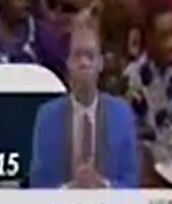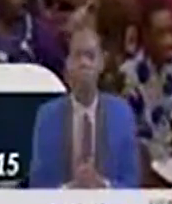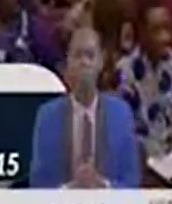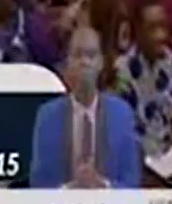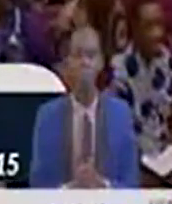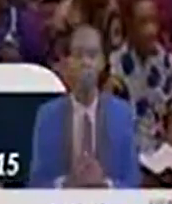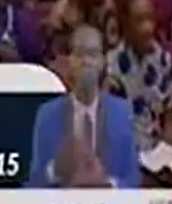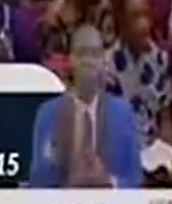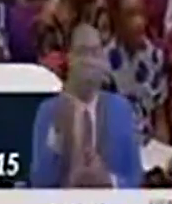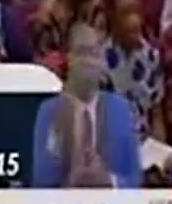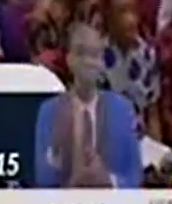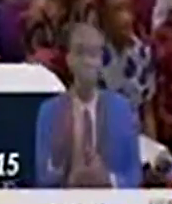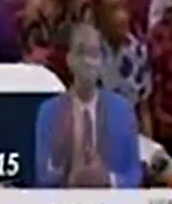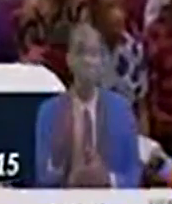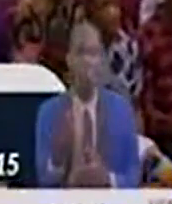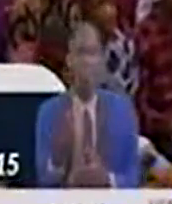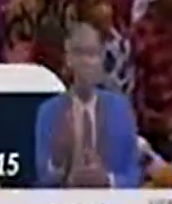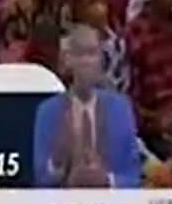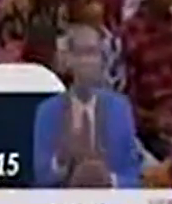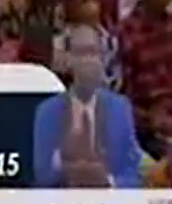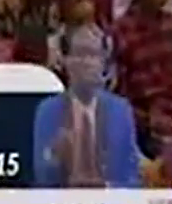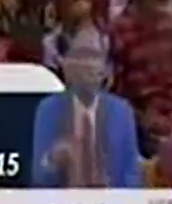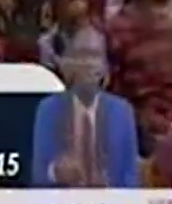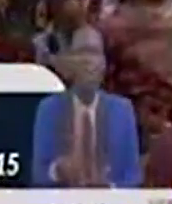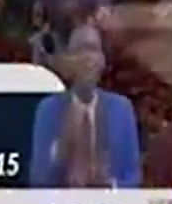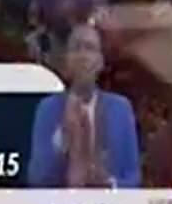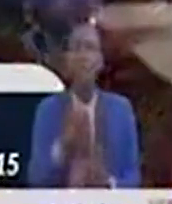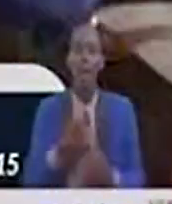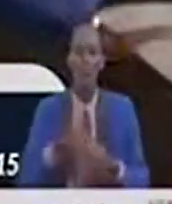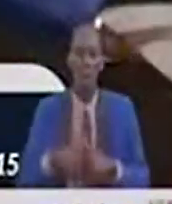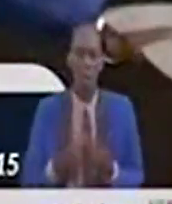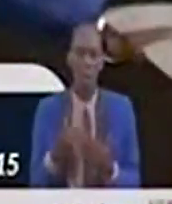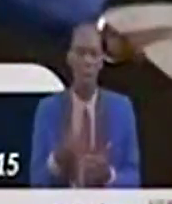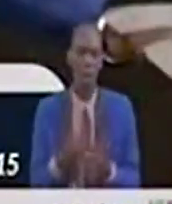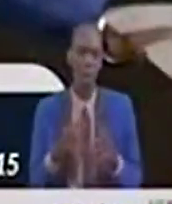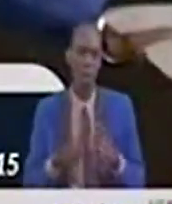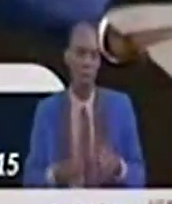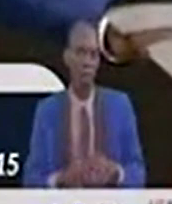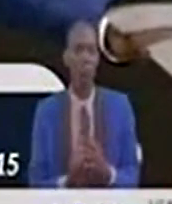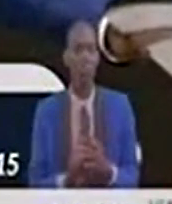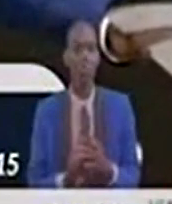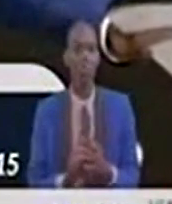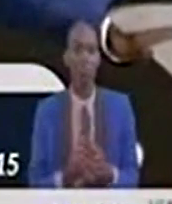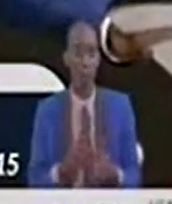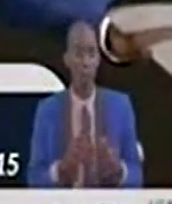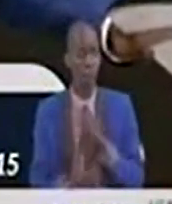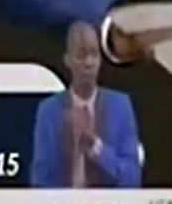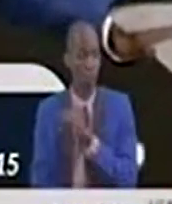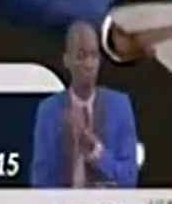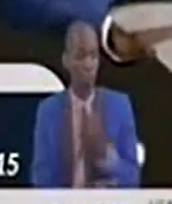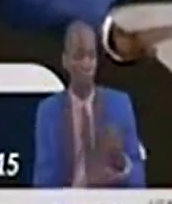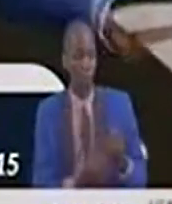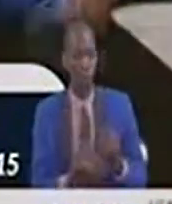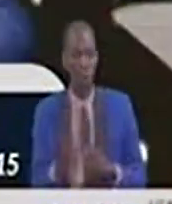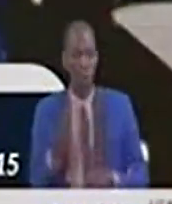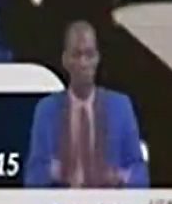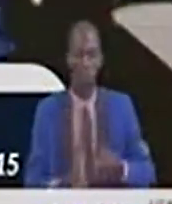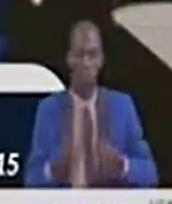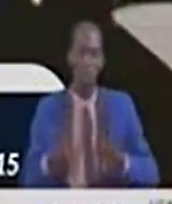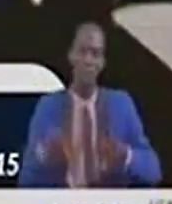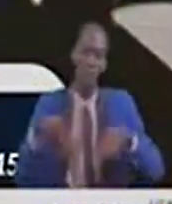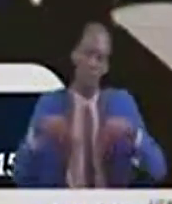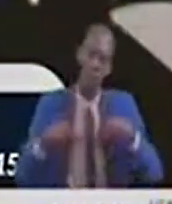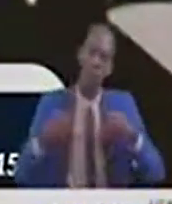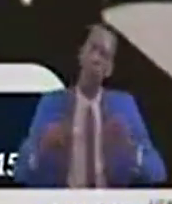We're looking at that, and it says, this is how it comes, how temptation comes, and how people yield and